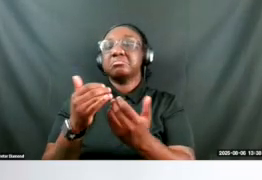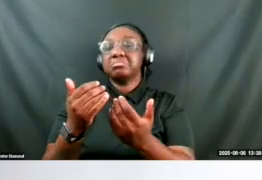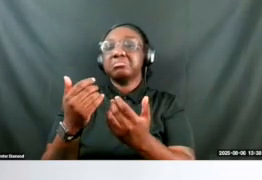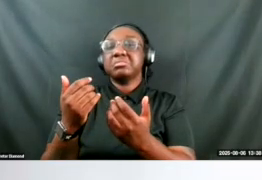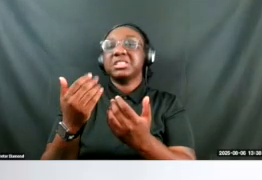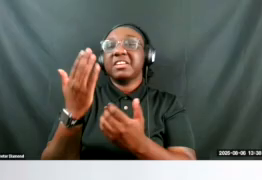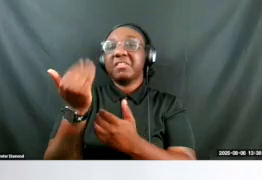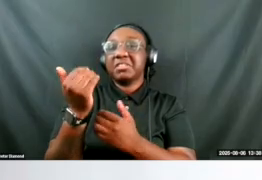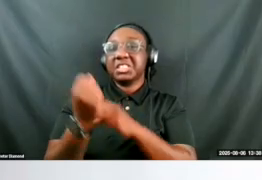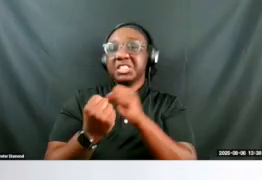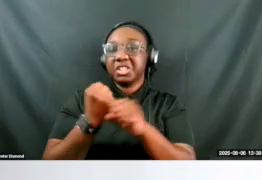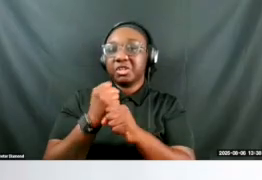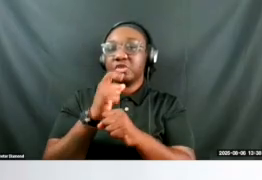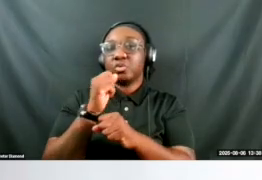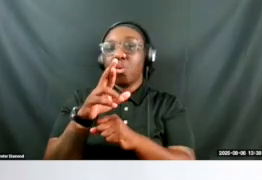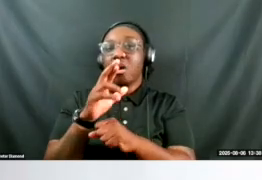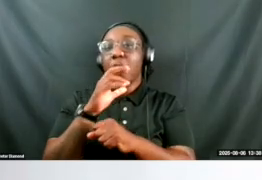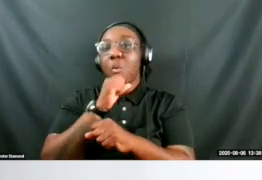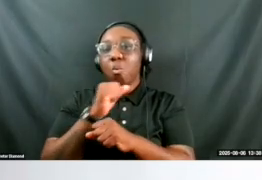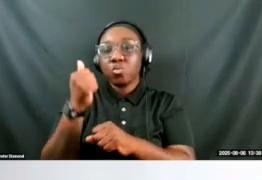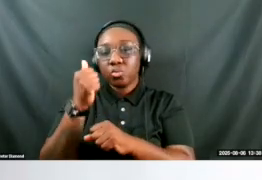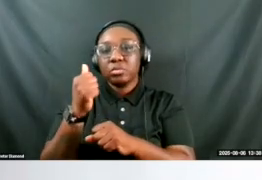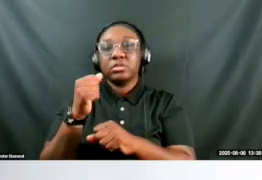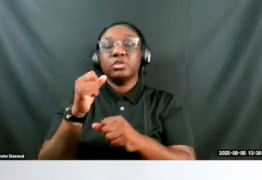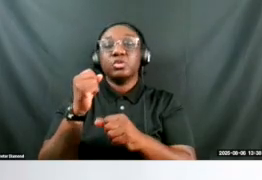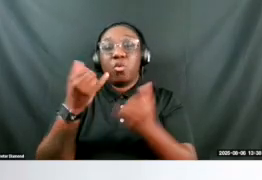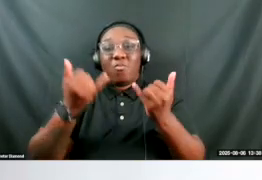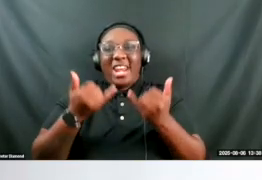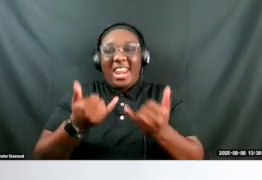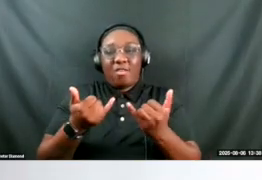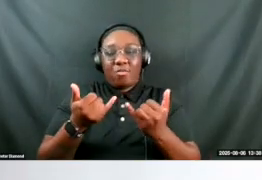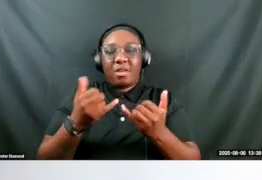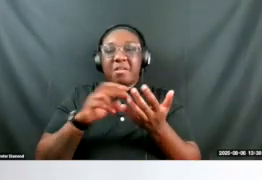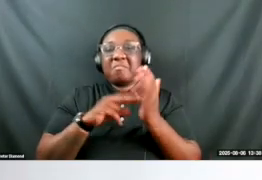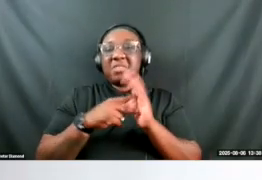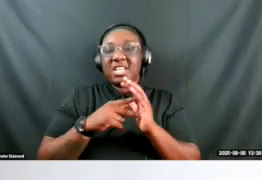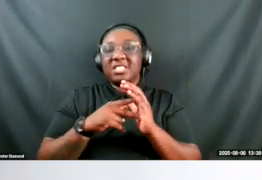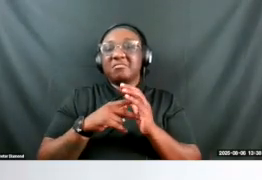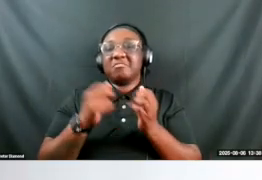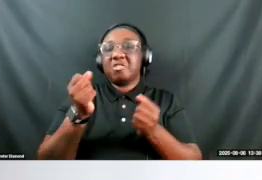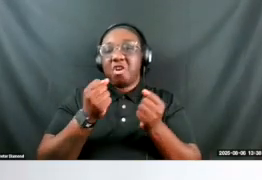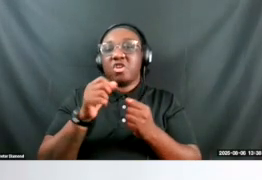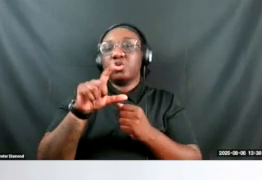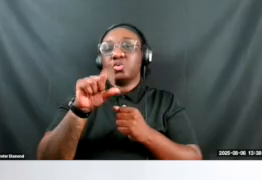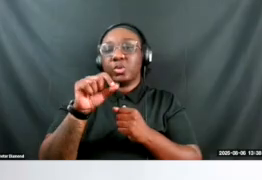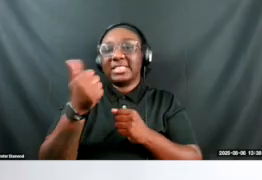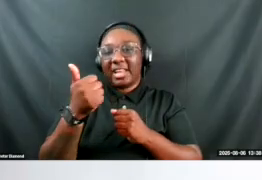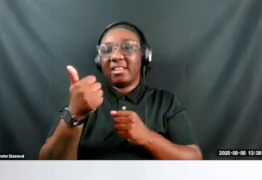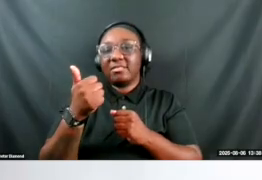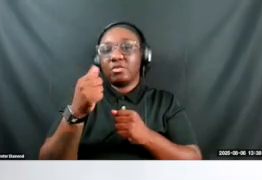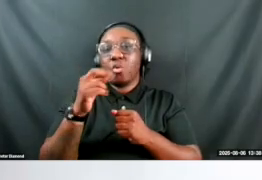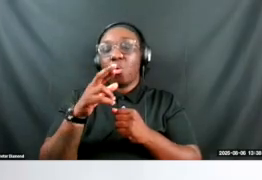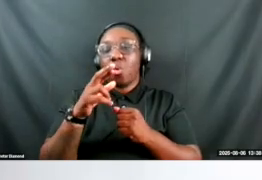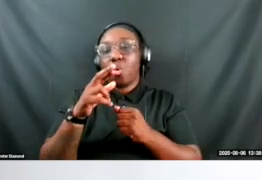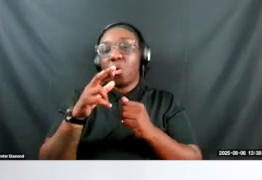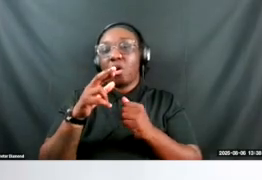currently translates to a vehicle that is 2010 model year or older. So aligning on this will ensure everyone starts